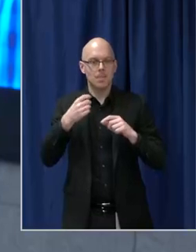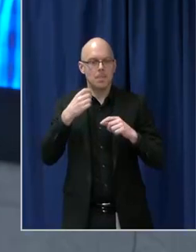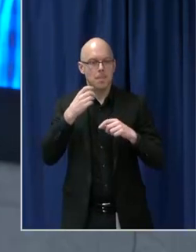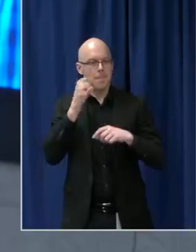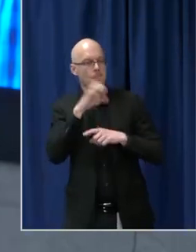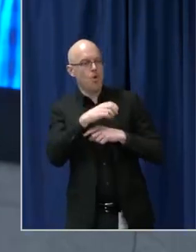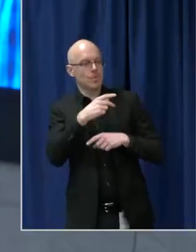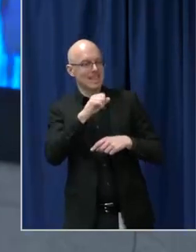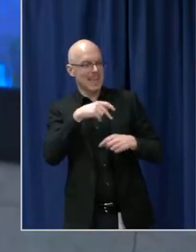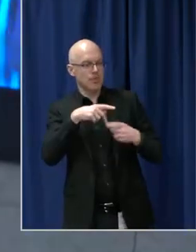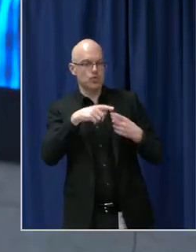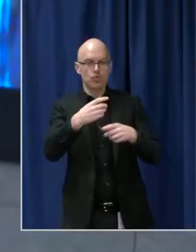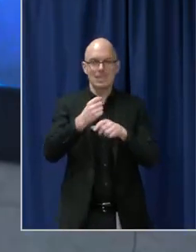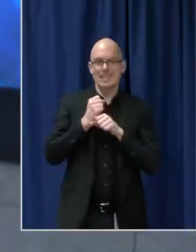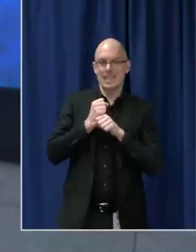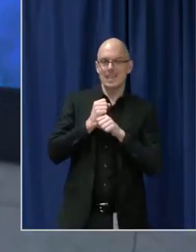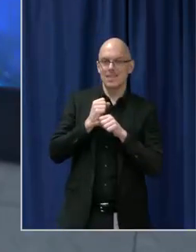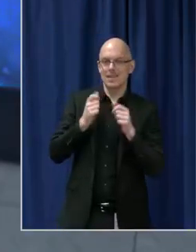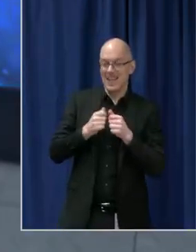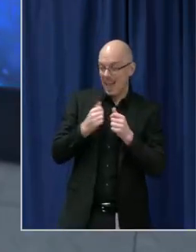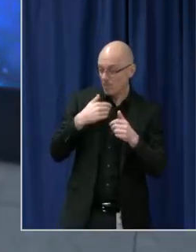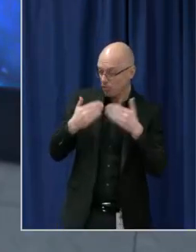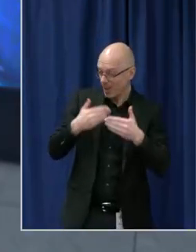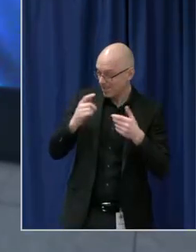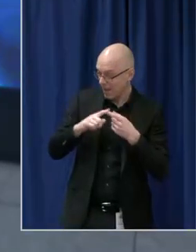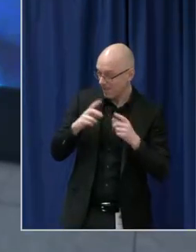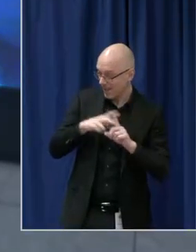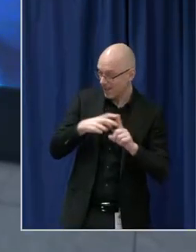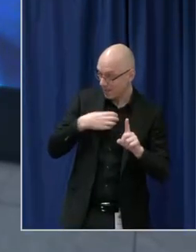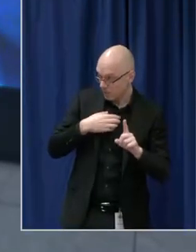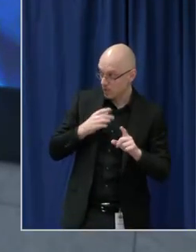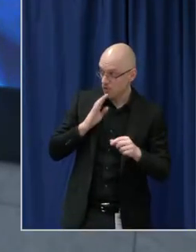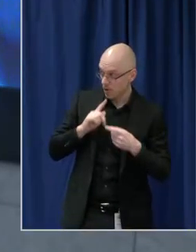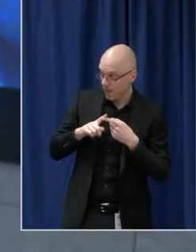is a process, which maybe Rachel, you want to talk about the process for